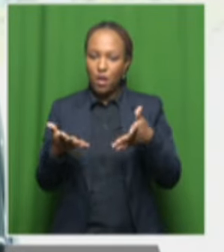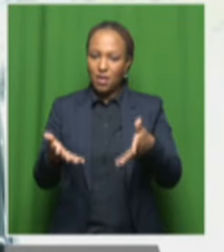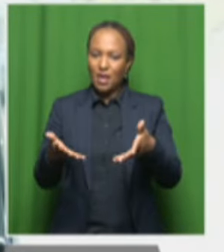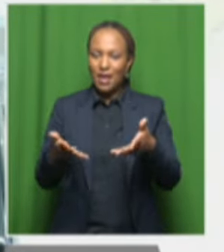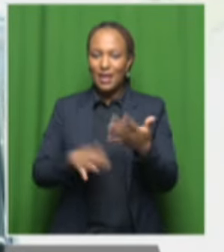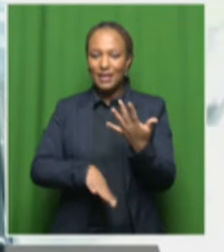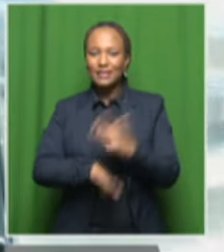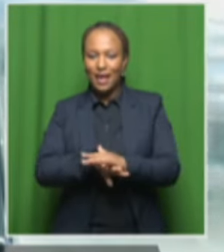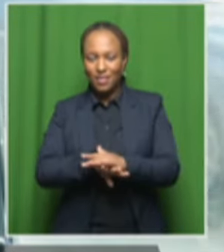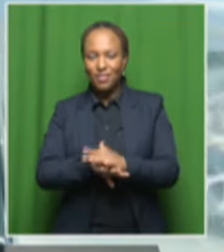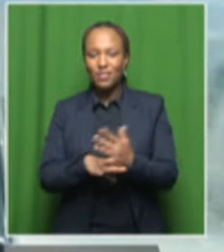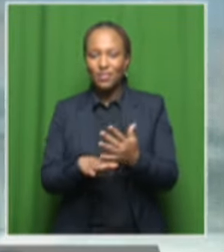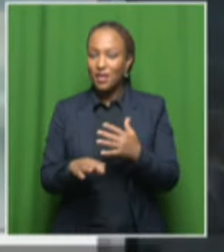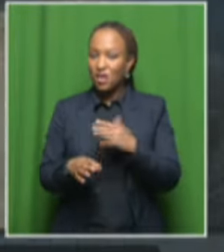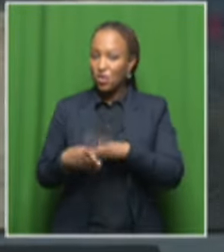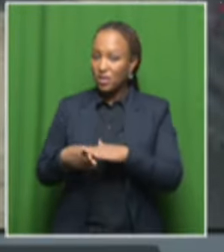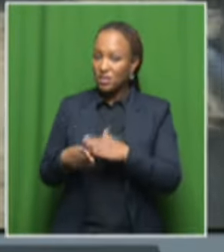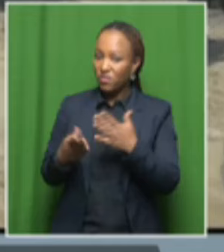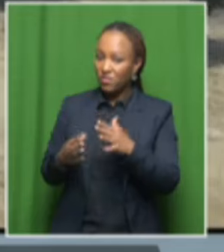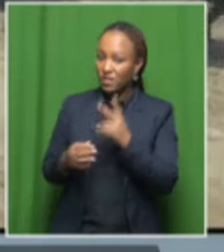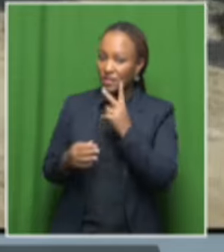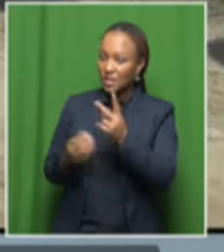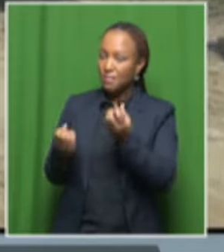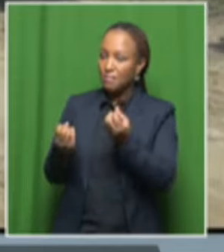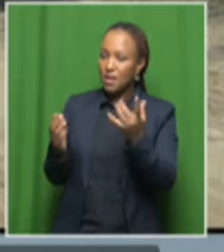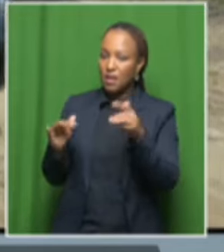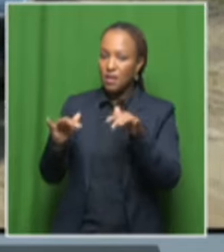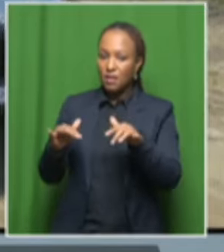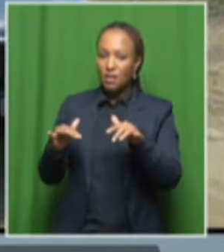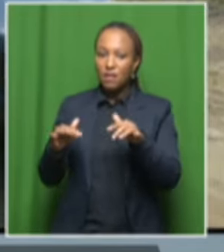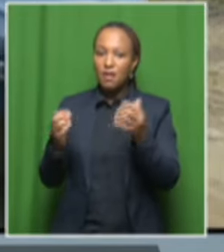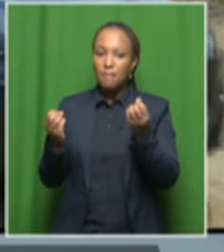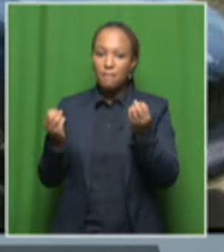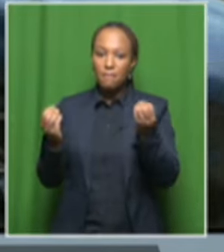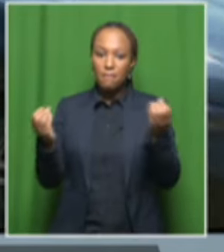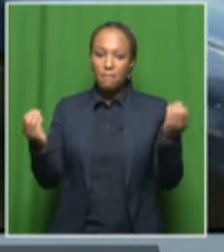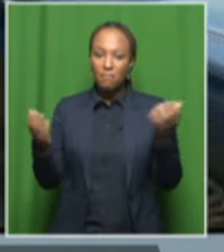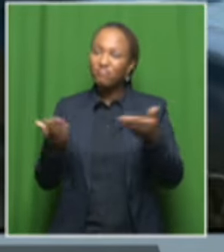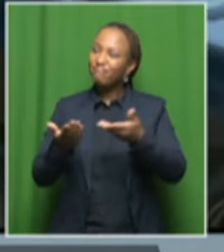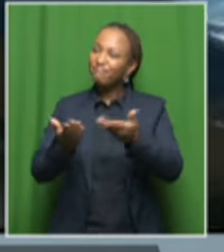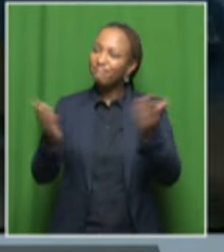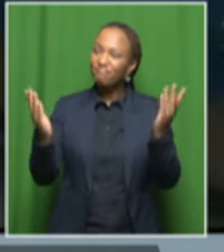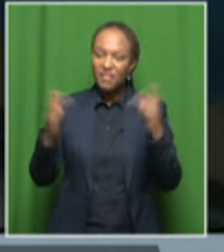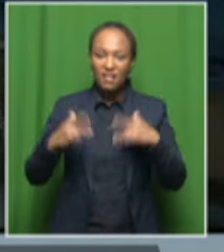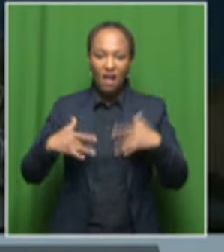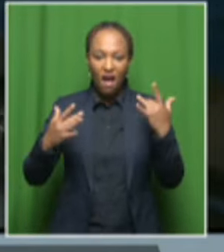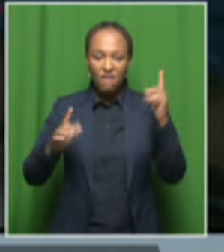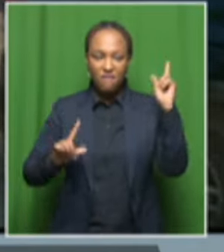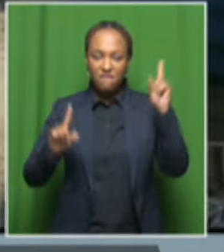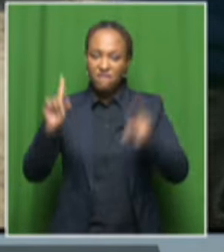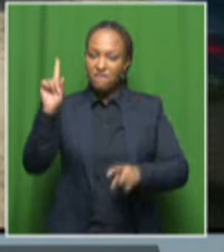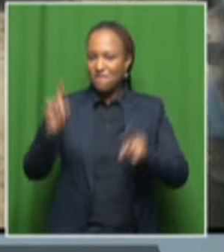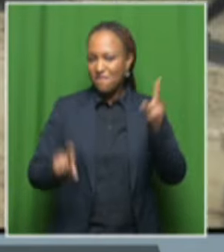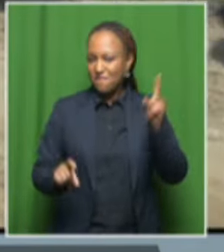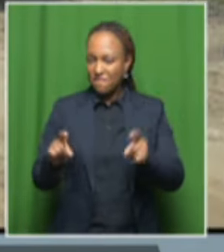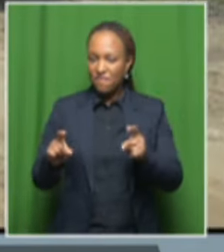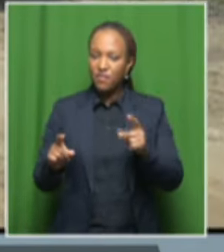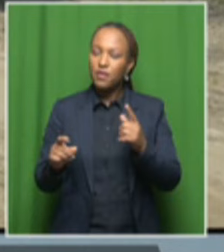that's the reason you have seen hundreds of people from all walks of life paying their